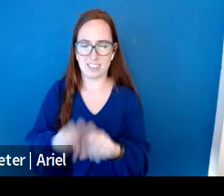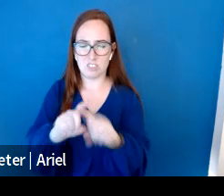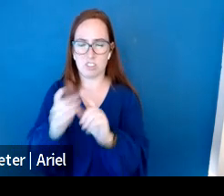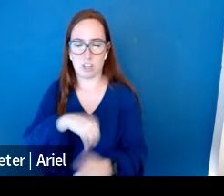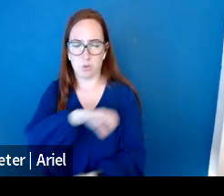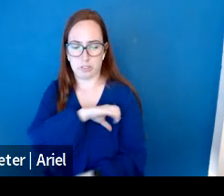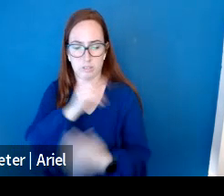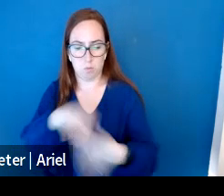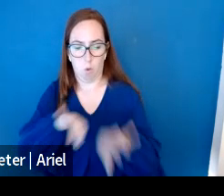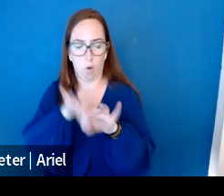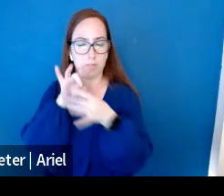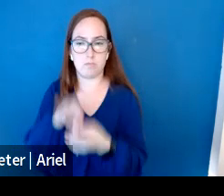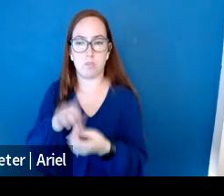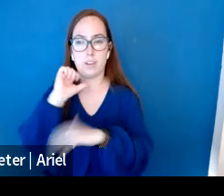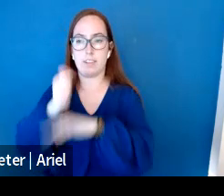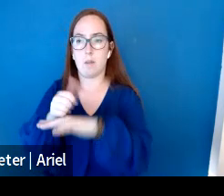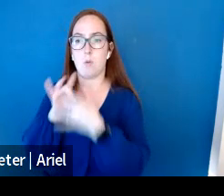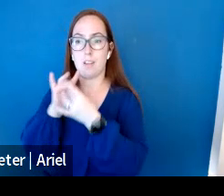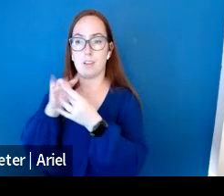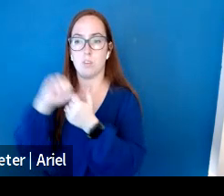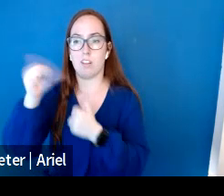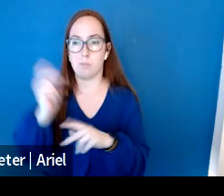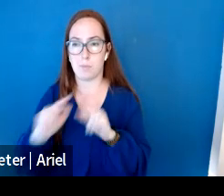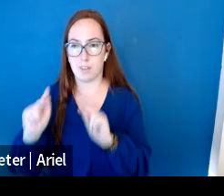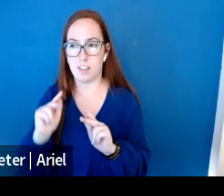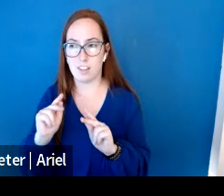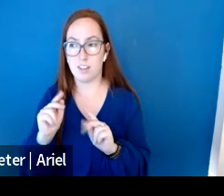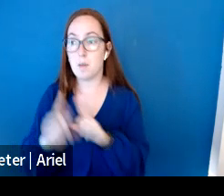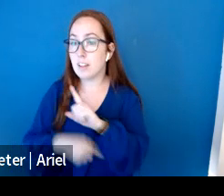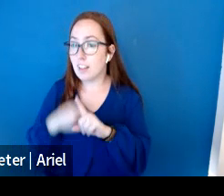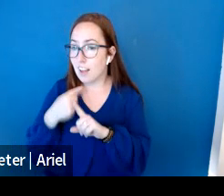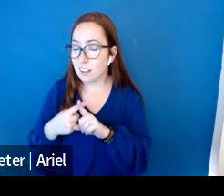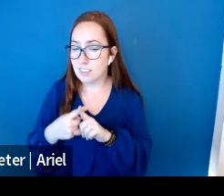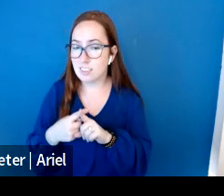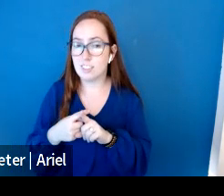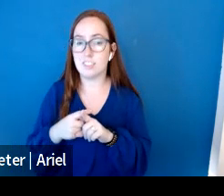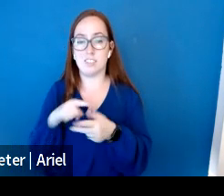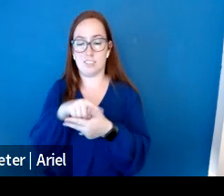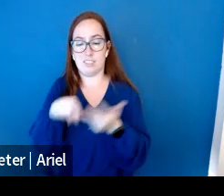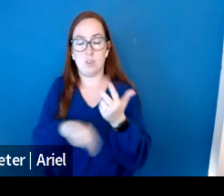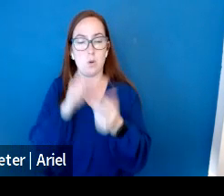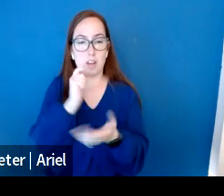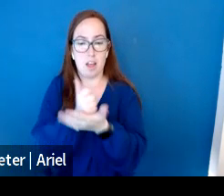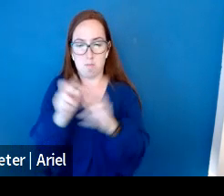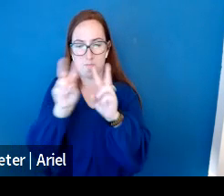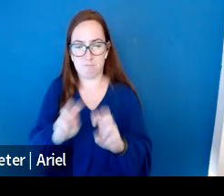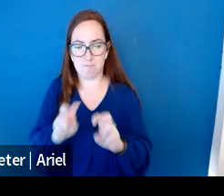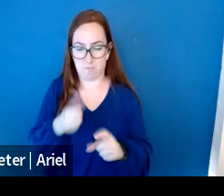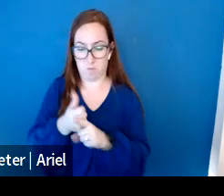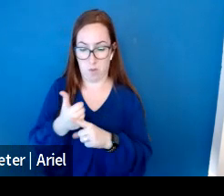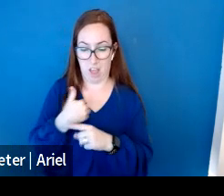establishing good relationships with others, as well as determining a healthy view of